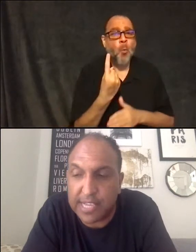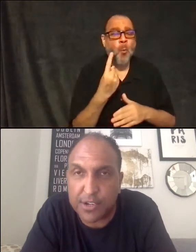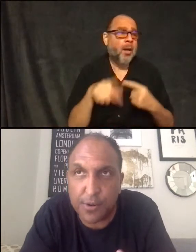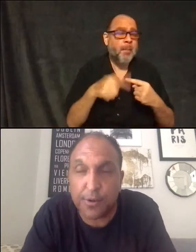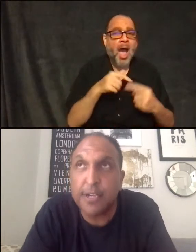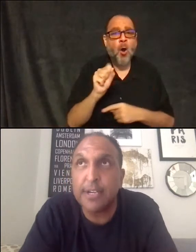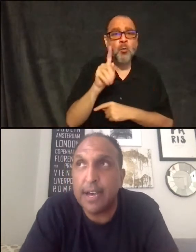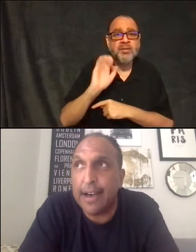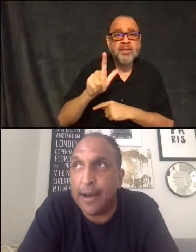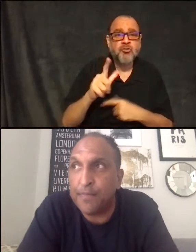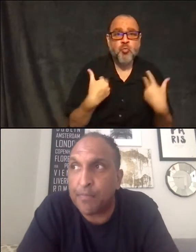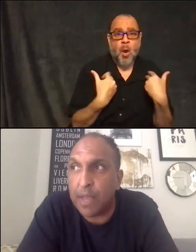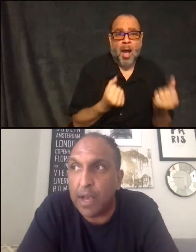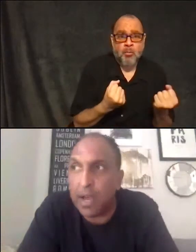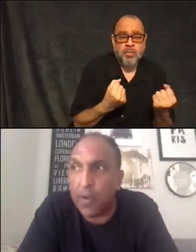explore sexual